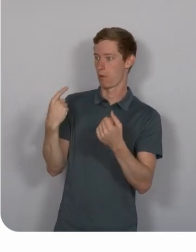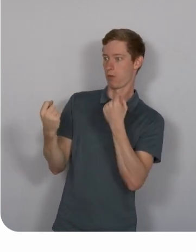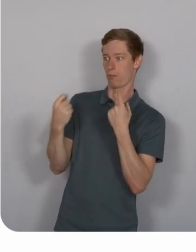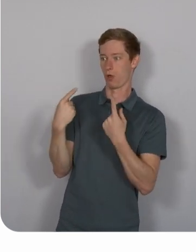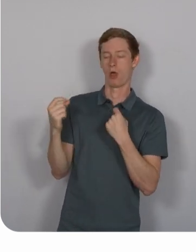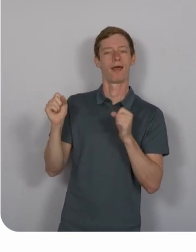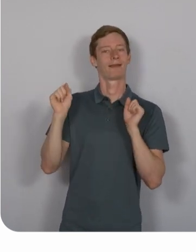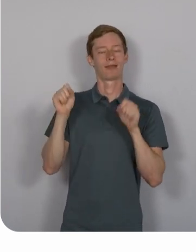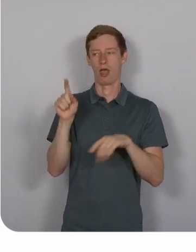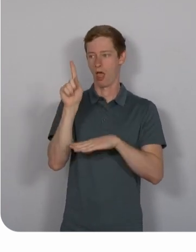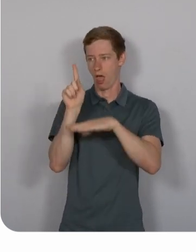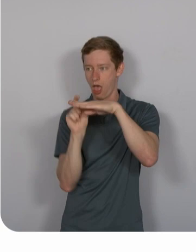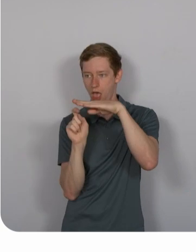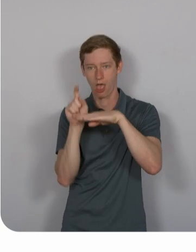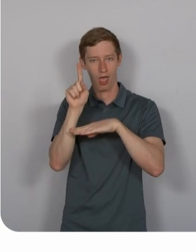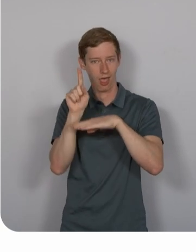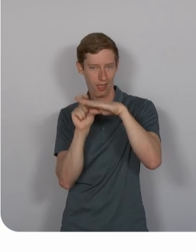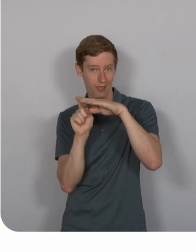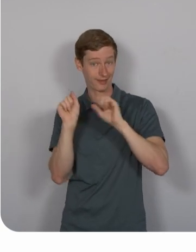couch.